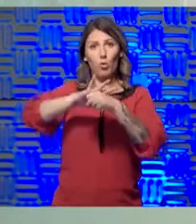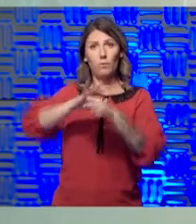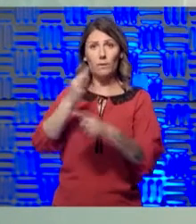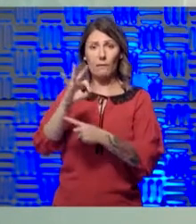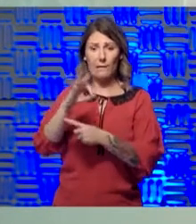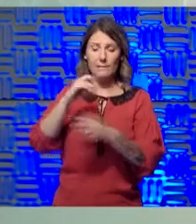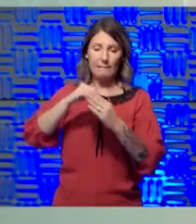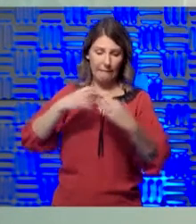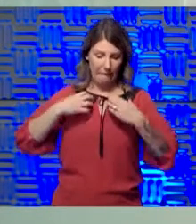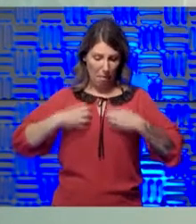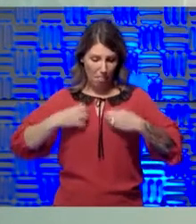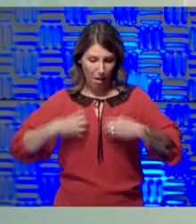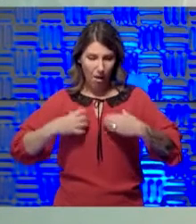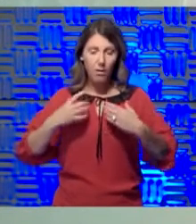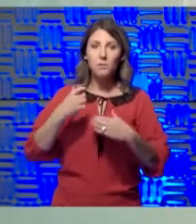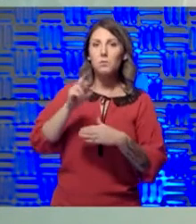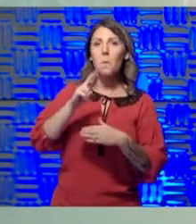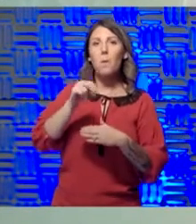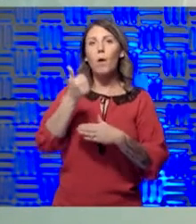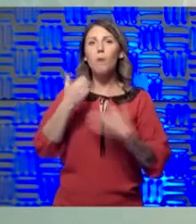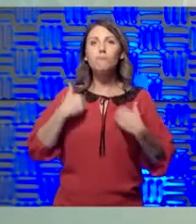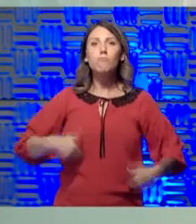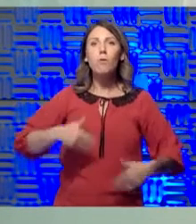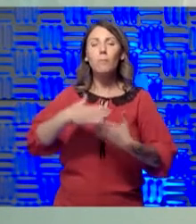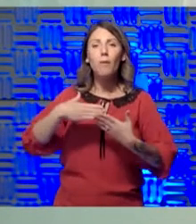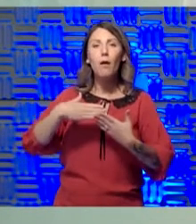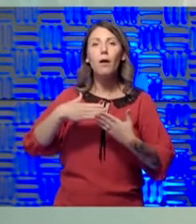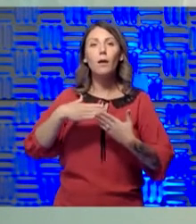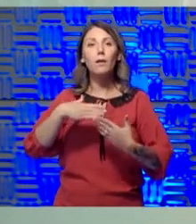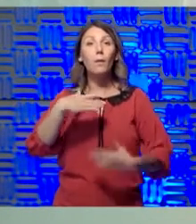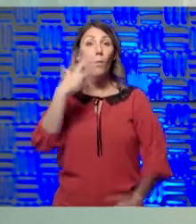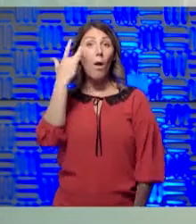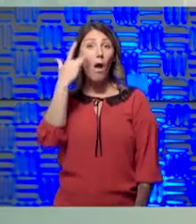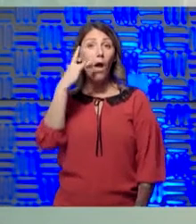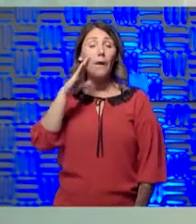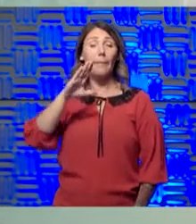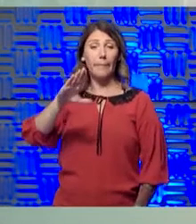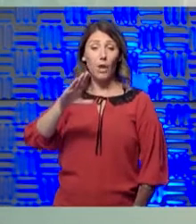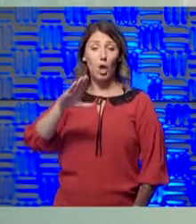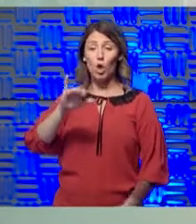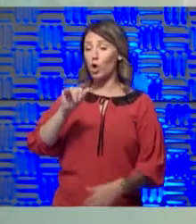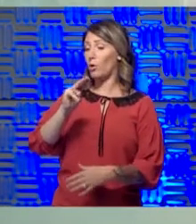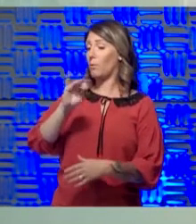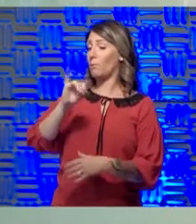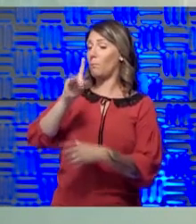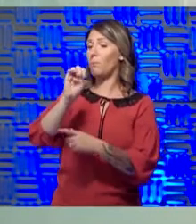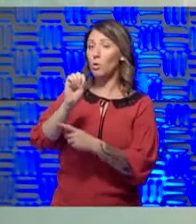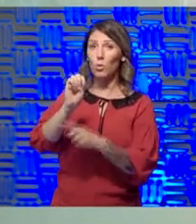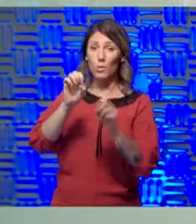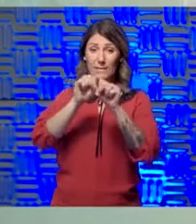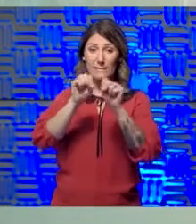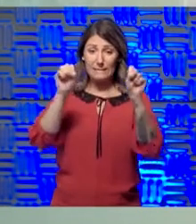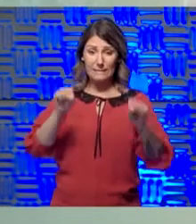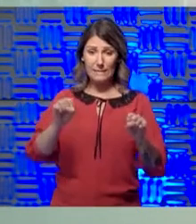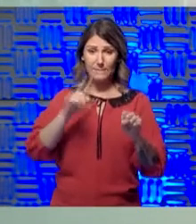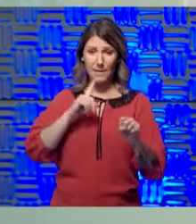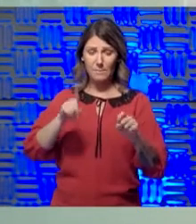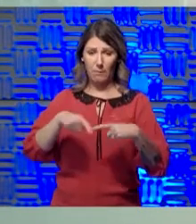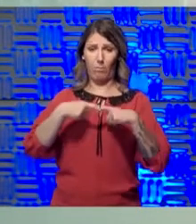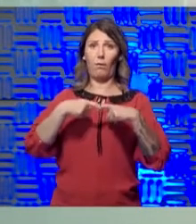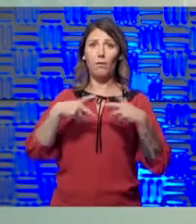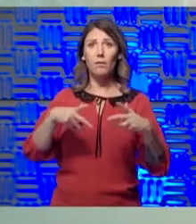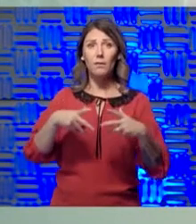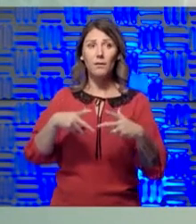their lungs and other parts of their body because their immune system has been stunted. So there may be actually